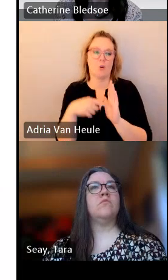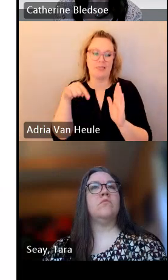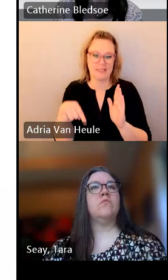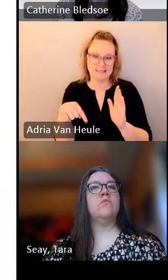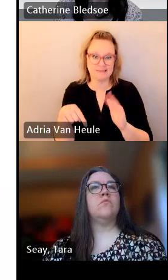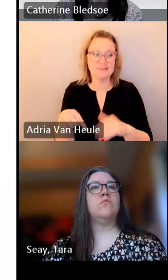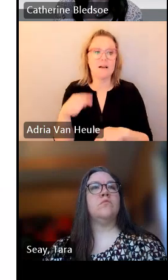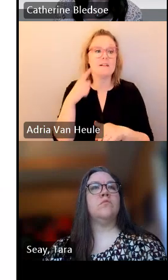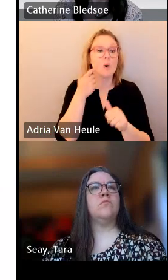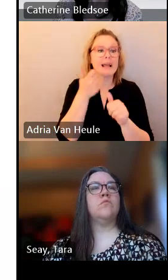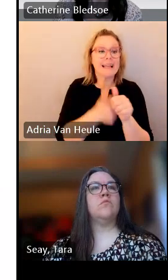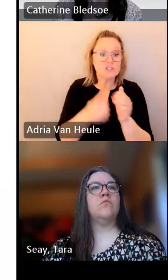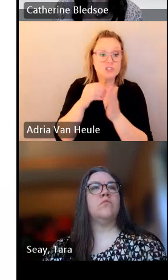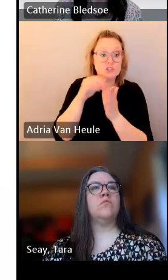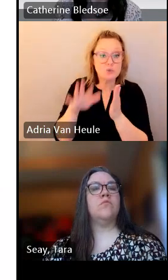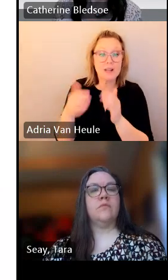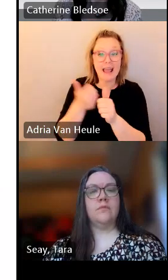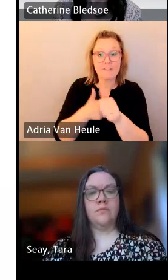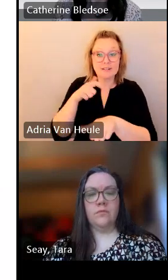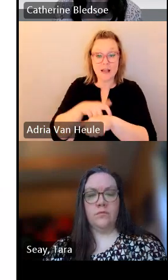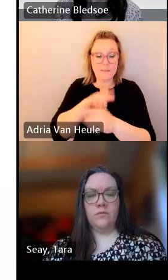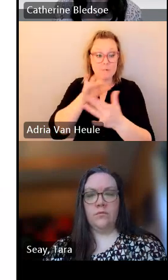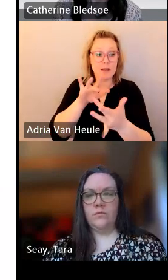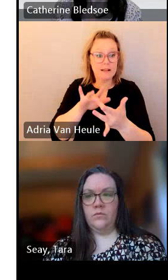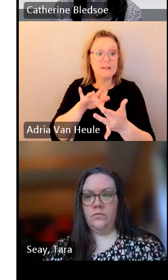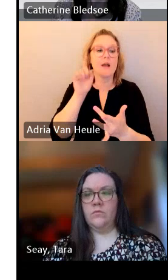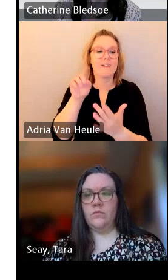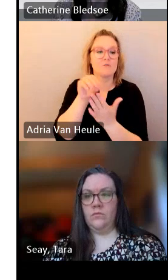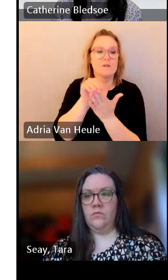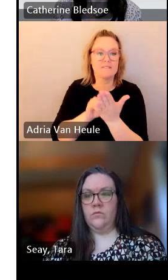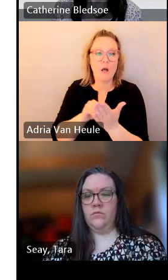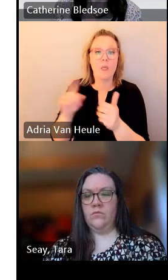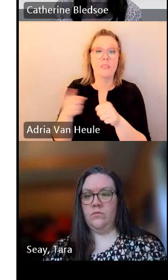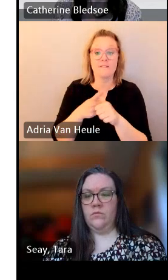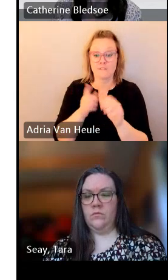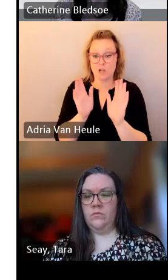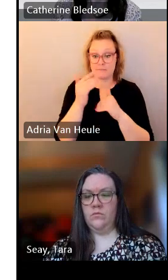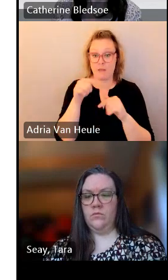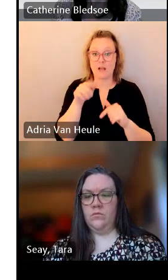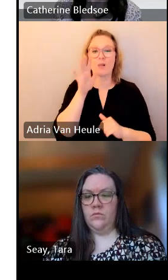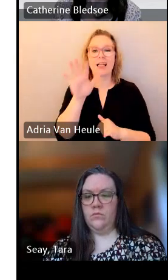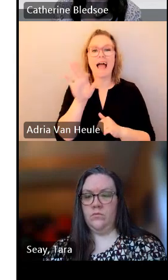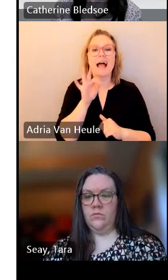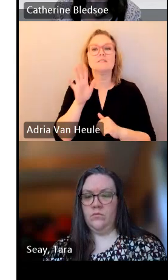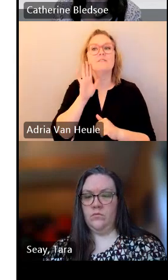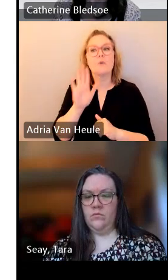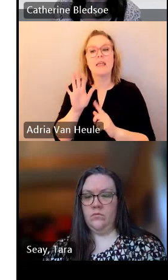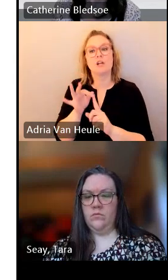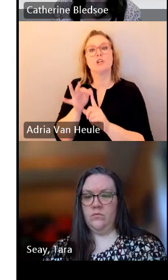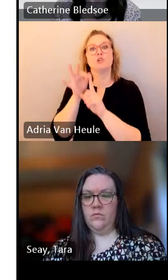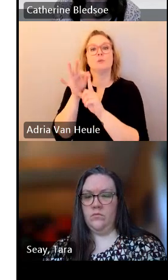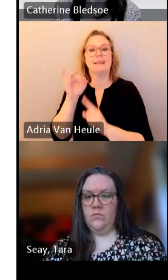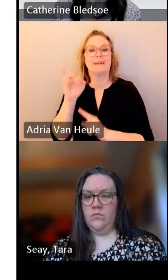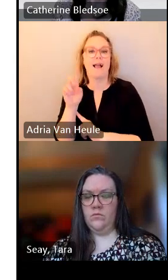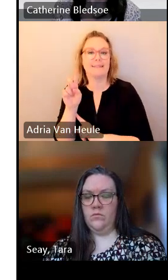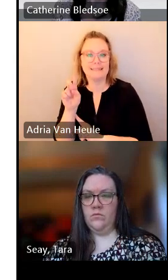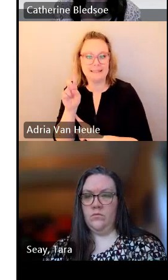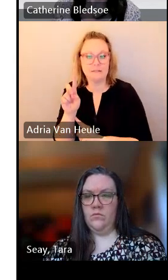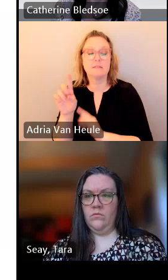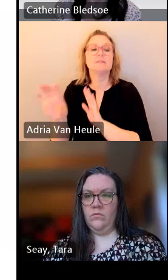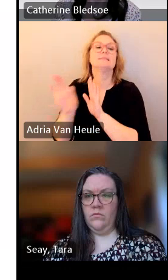time you contact them, this is what you're going to have to fill out. The first box is going to ask for that 6-digit unique ID. You're going to select the